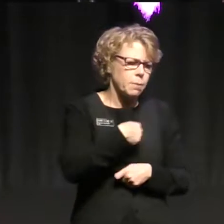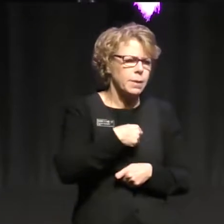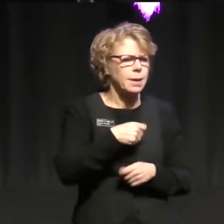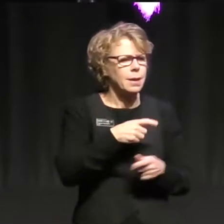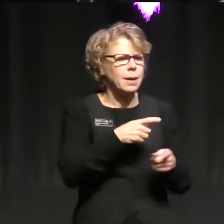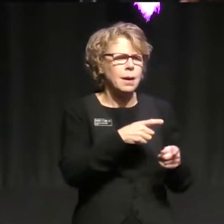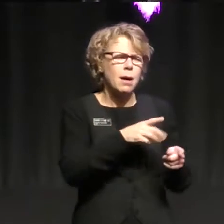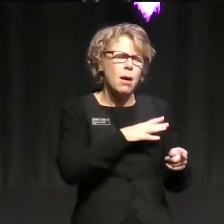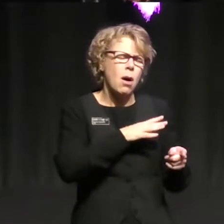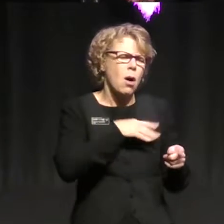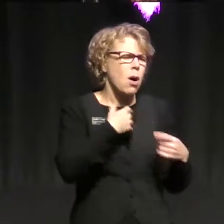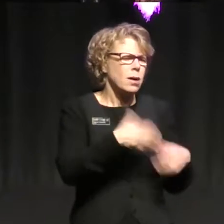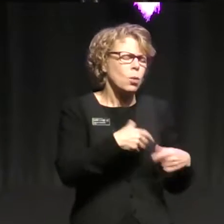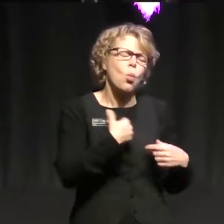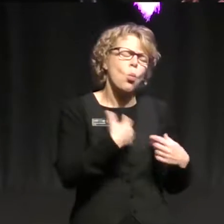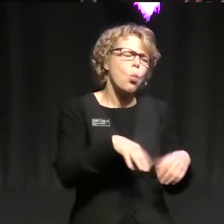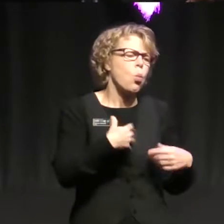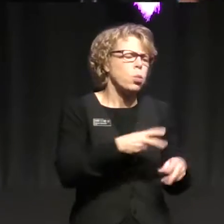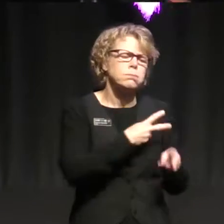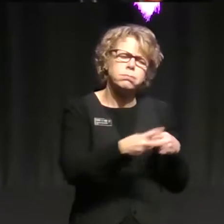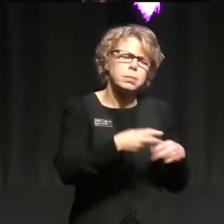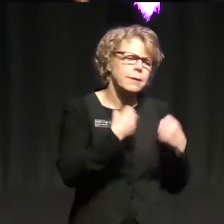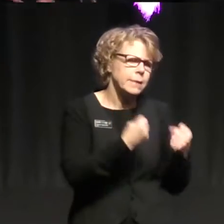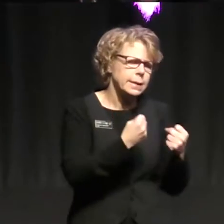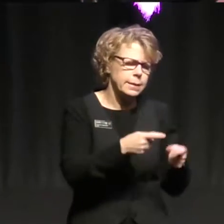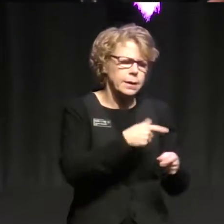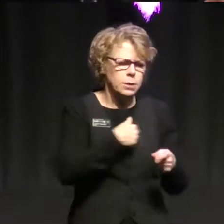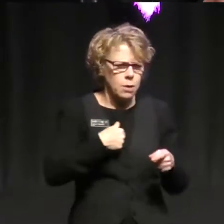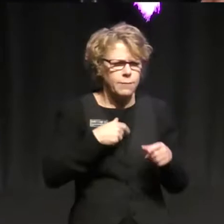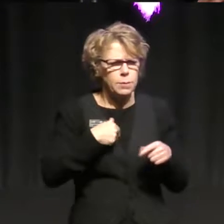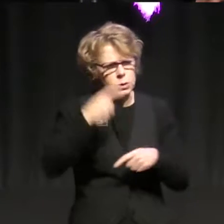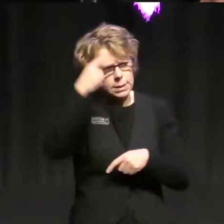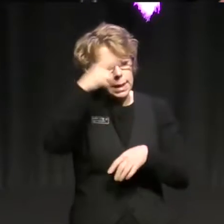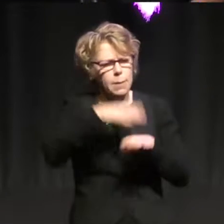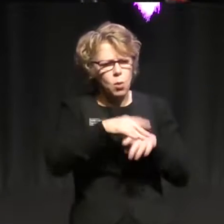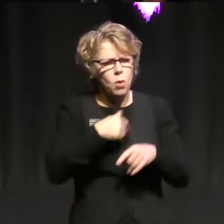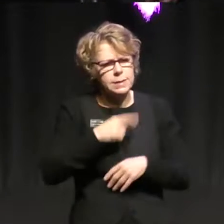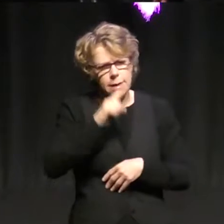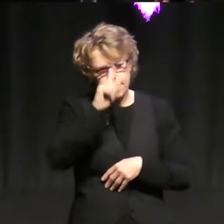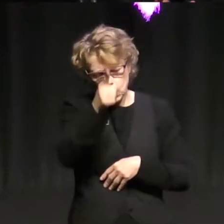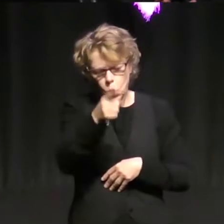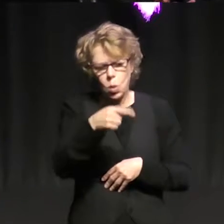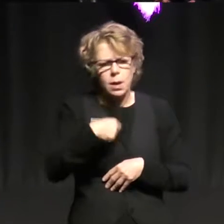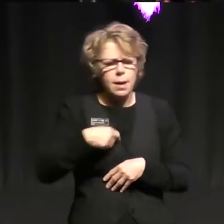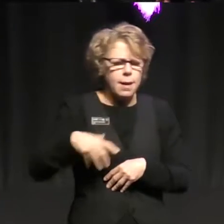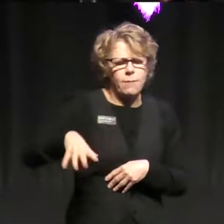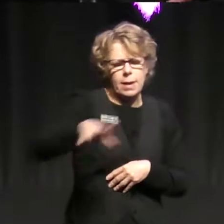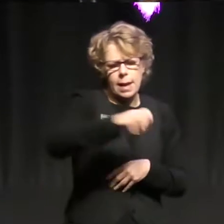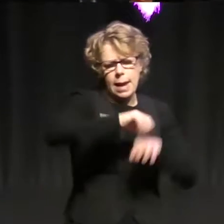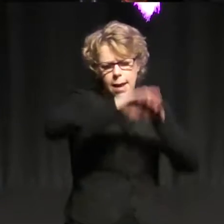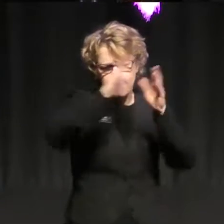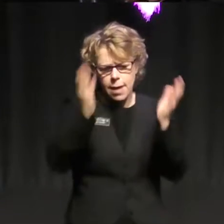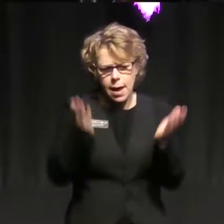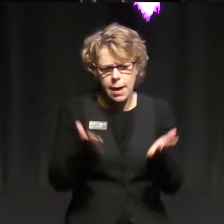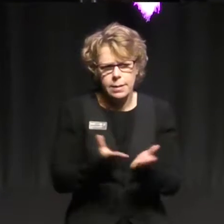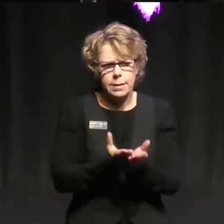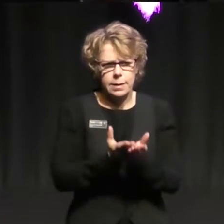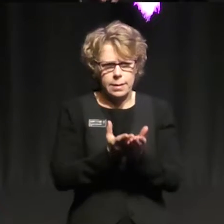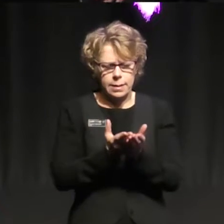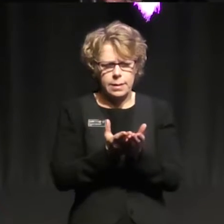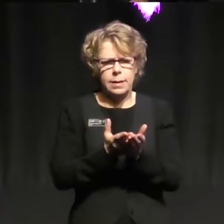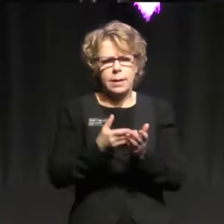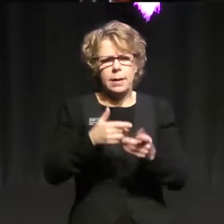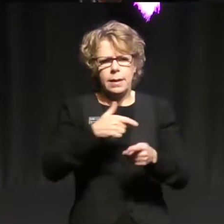this extremely important? I have to say also that we have to carry with us the understanding that all over the world the precarious